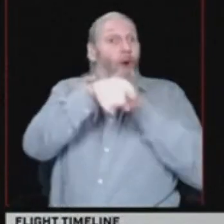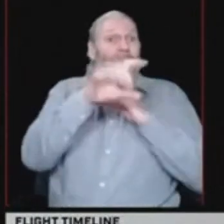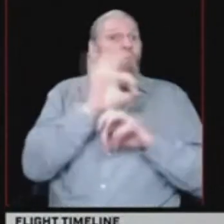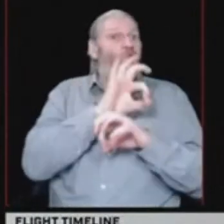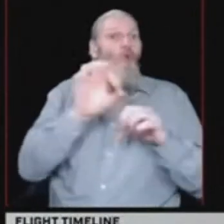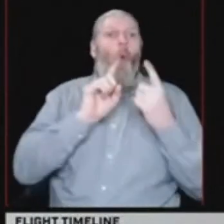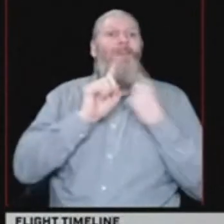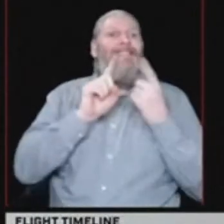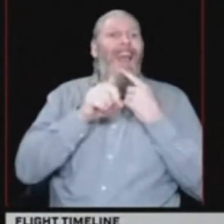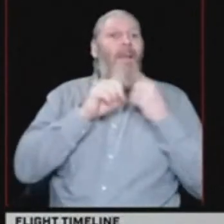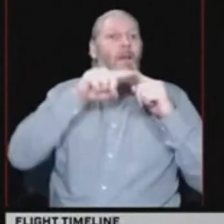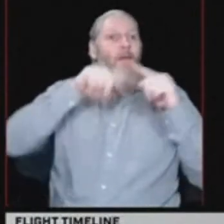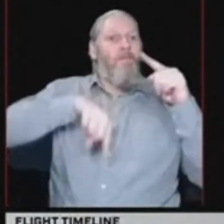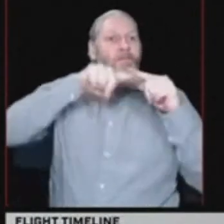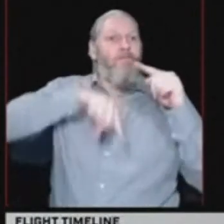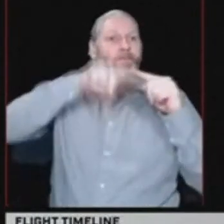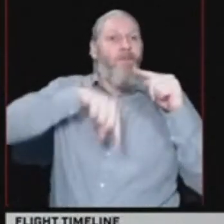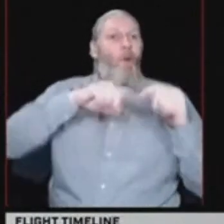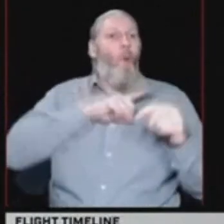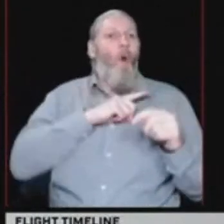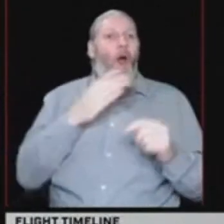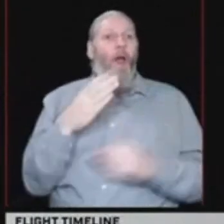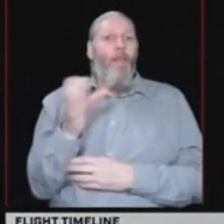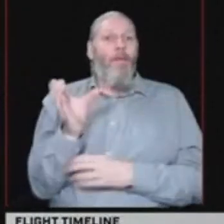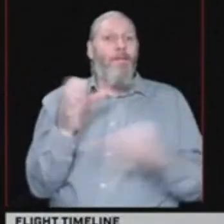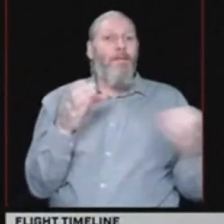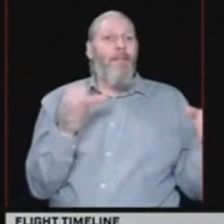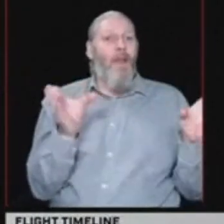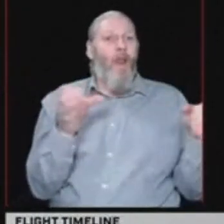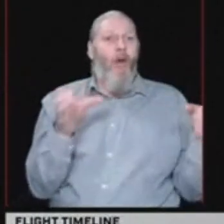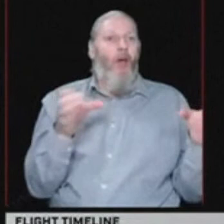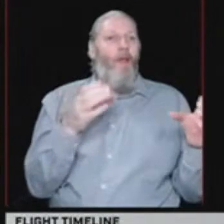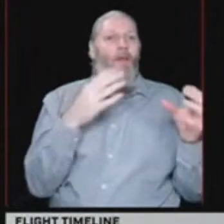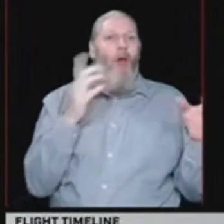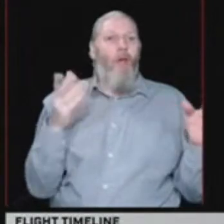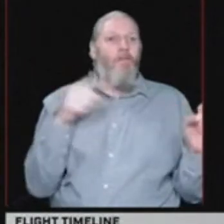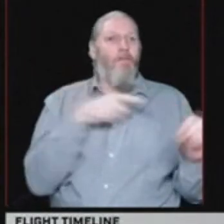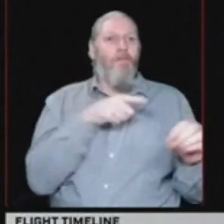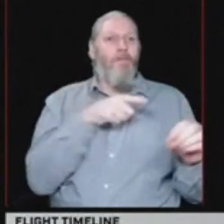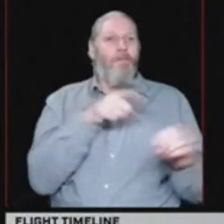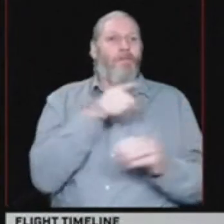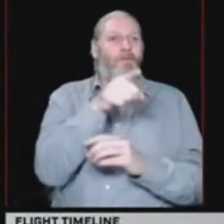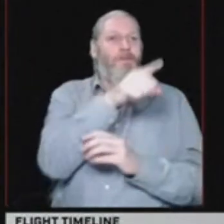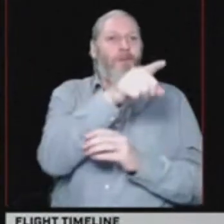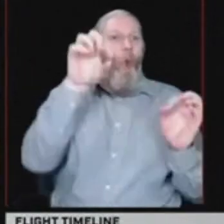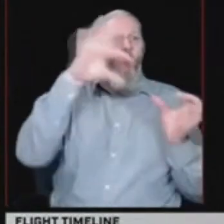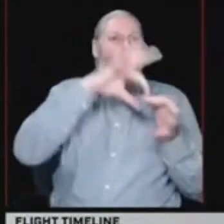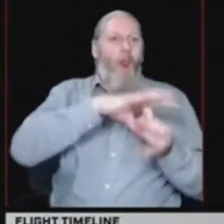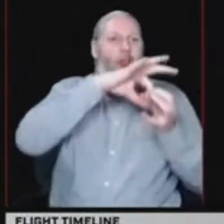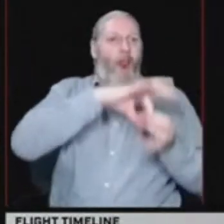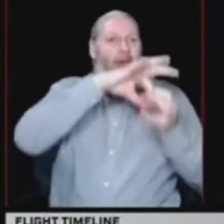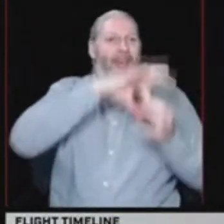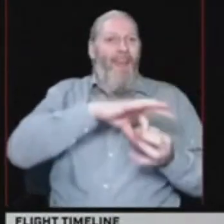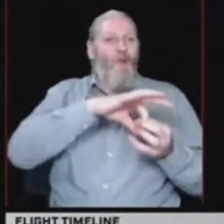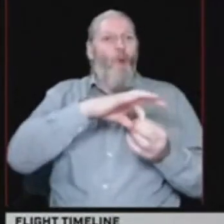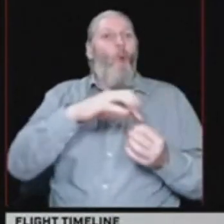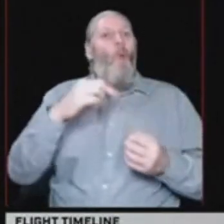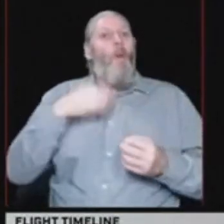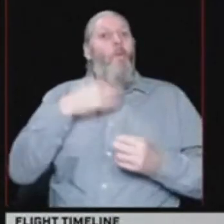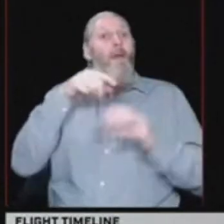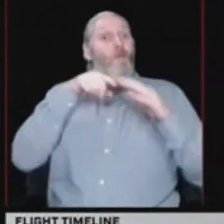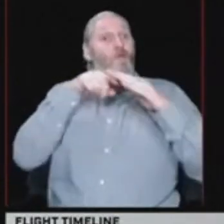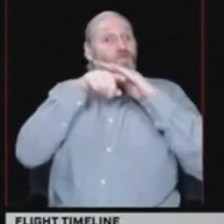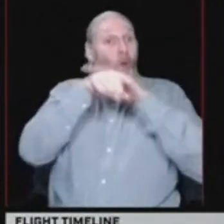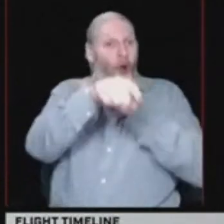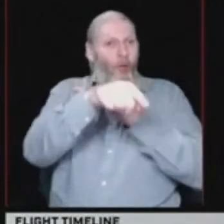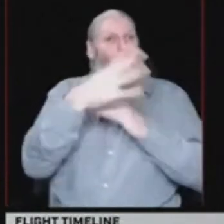of the ground stations. Our flight software folks have implemented a store and forward on our rocket, which means that when